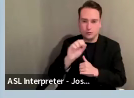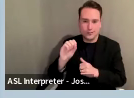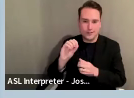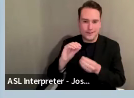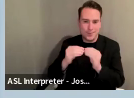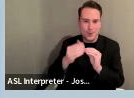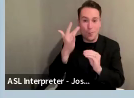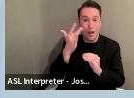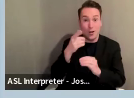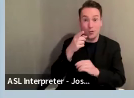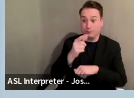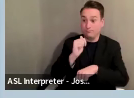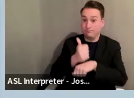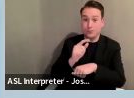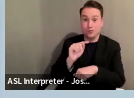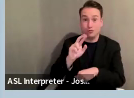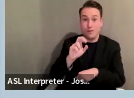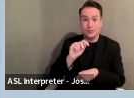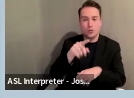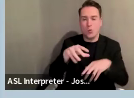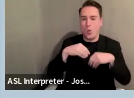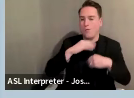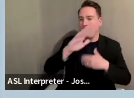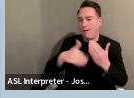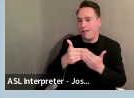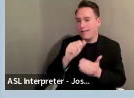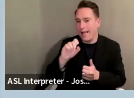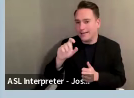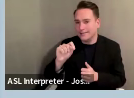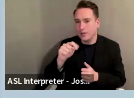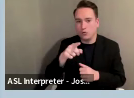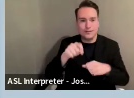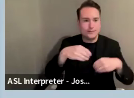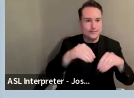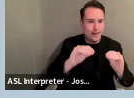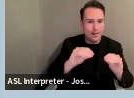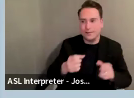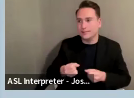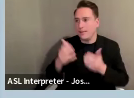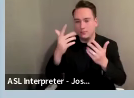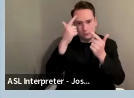you own all your assets. You are free to sell them, to spend them. There are no restrictions on what you can do.